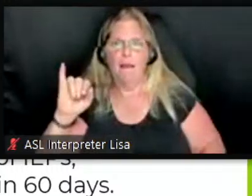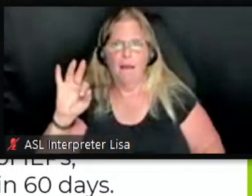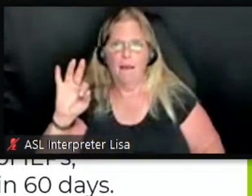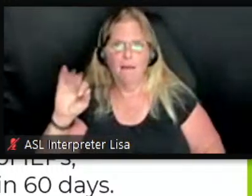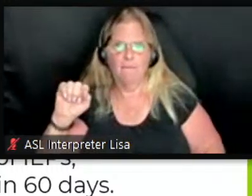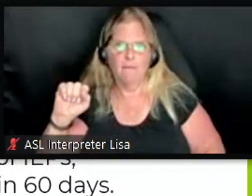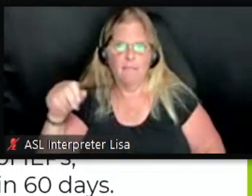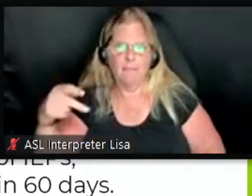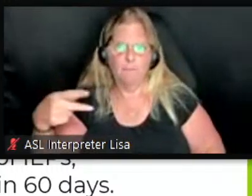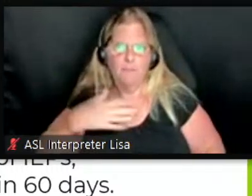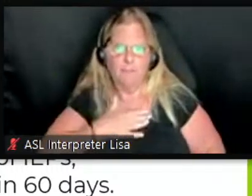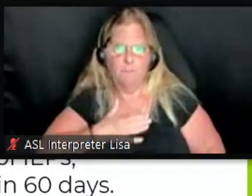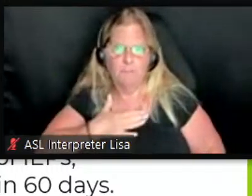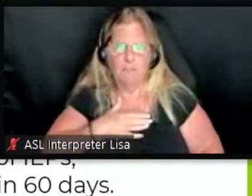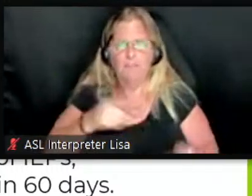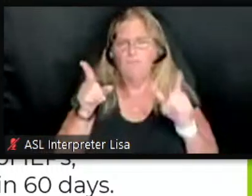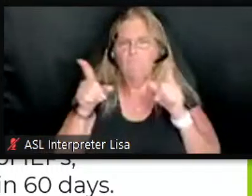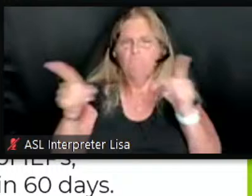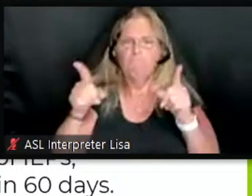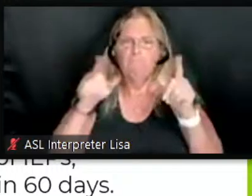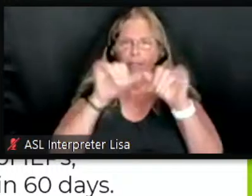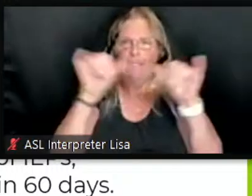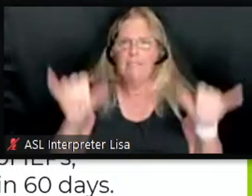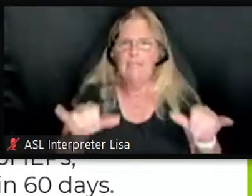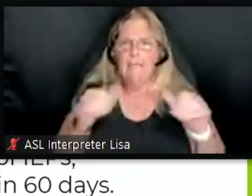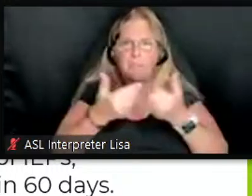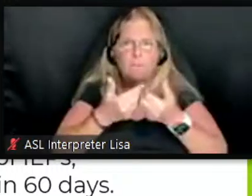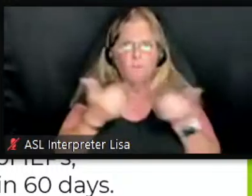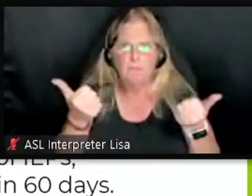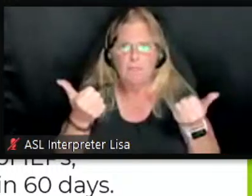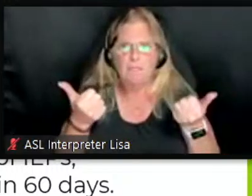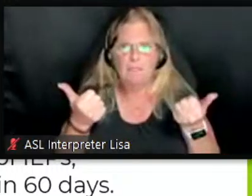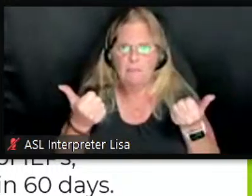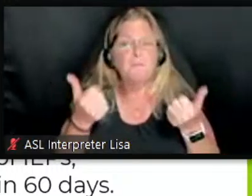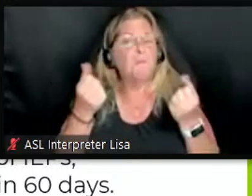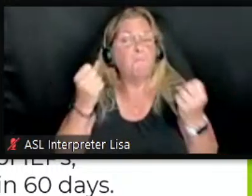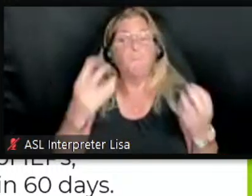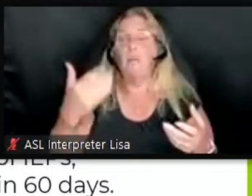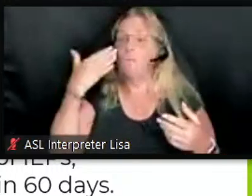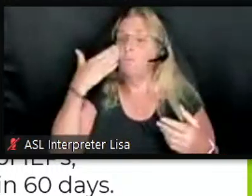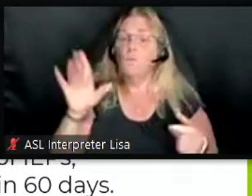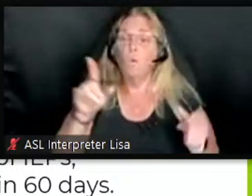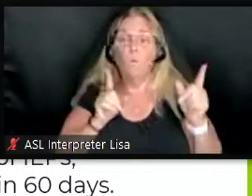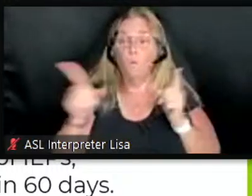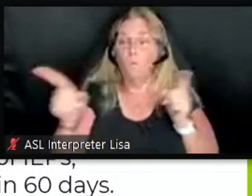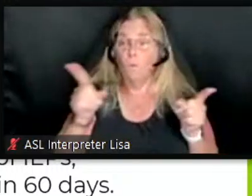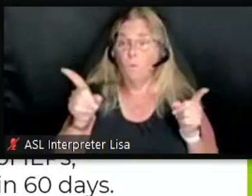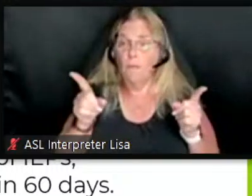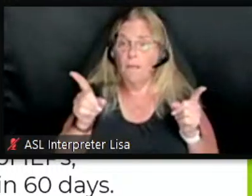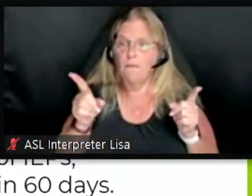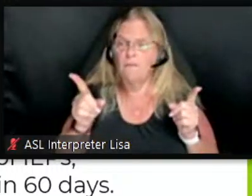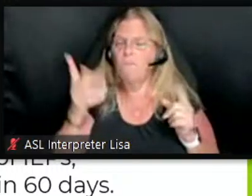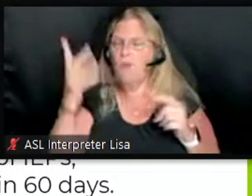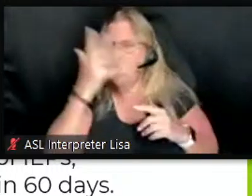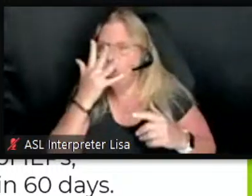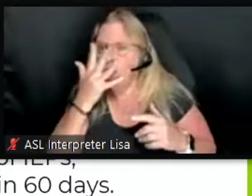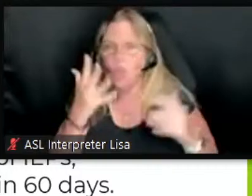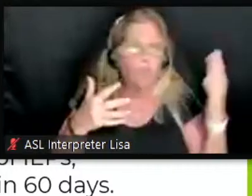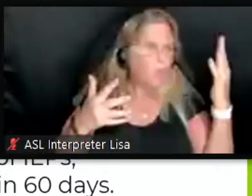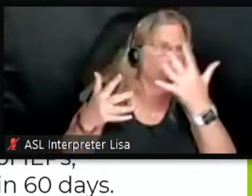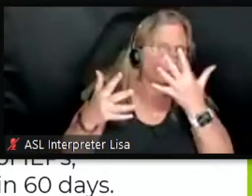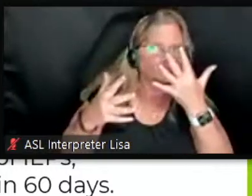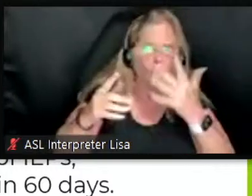Even though they're two separate systems, and many don't know that, but it would require separate looks and a separate